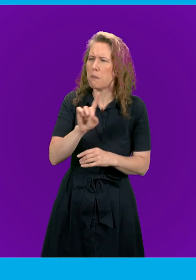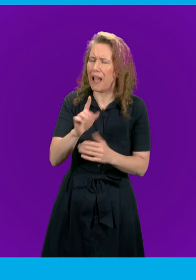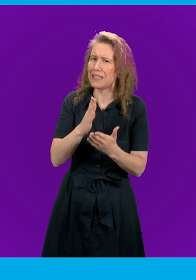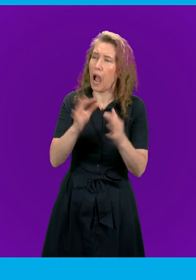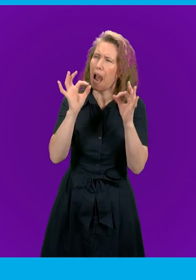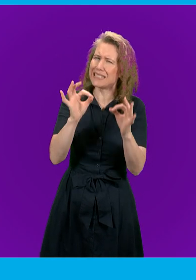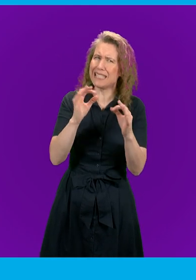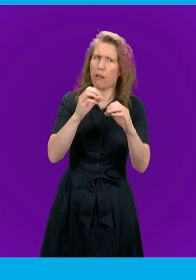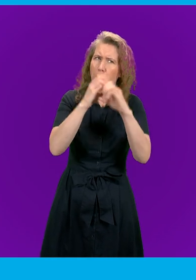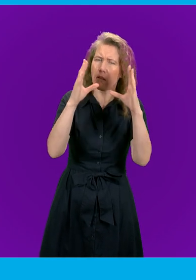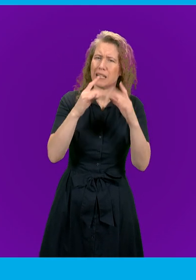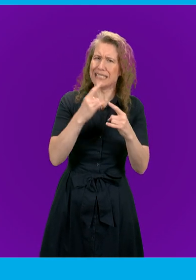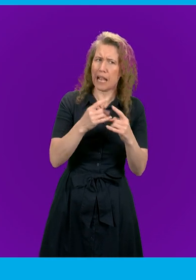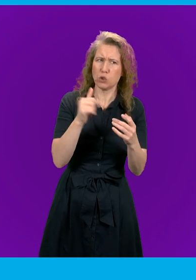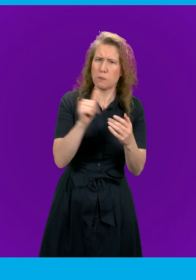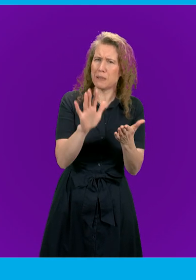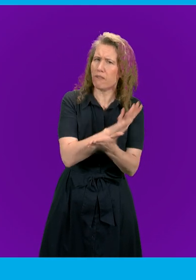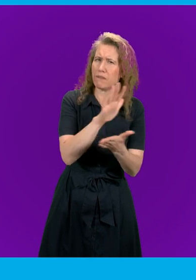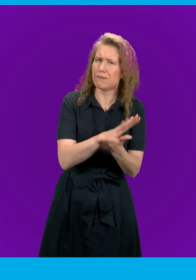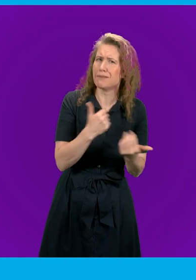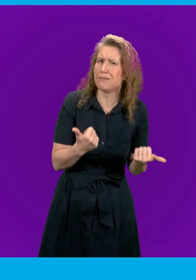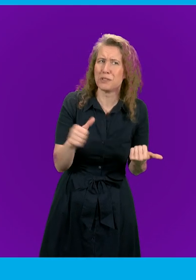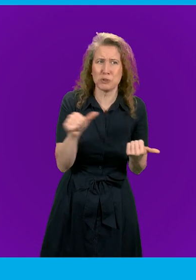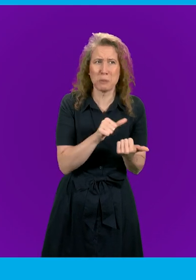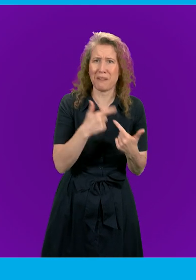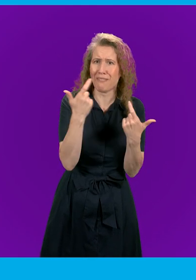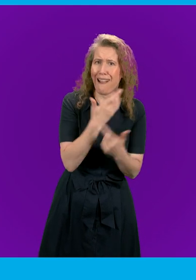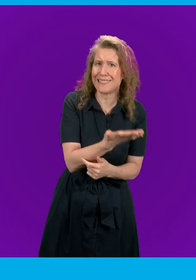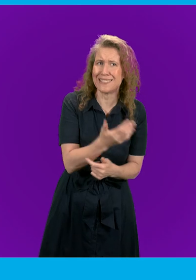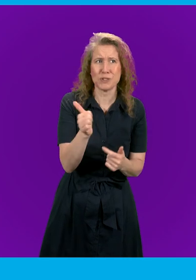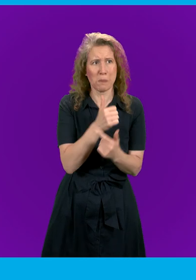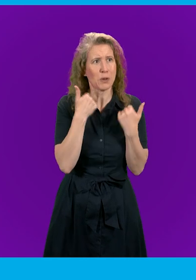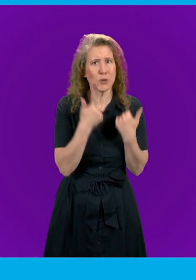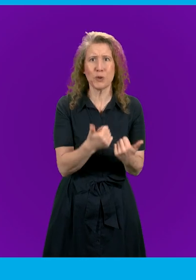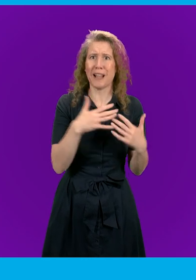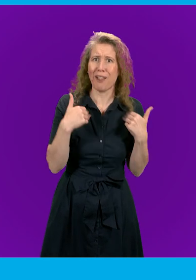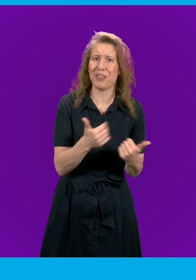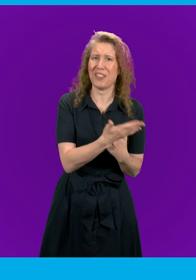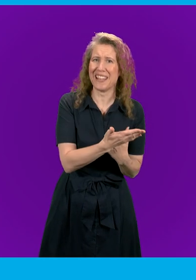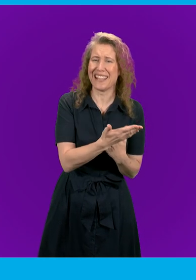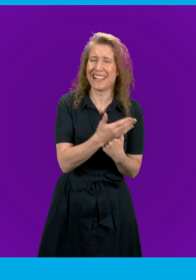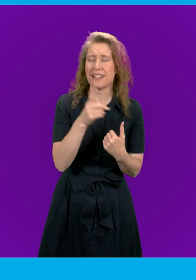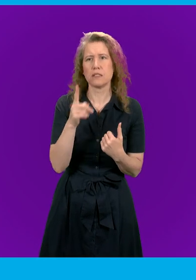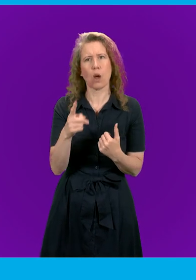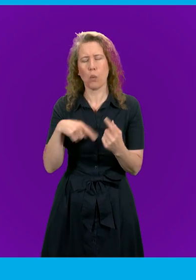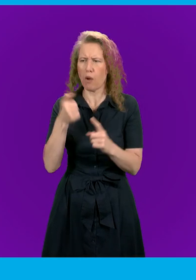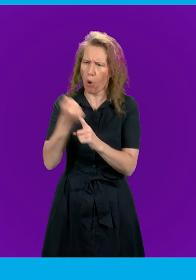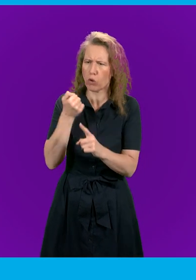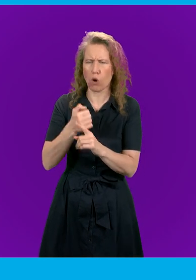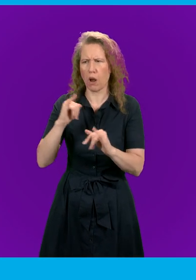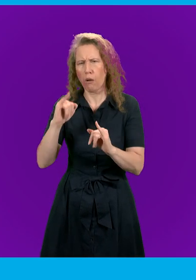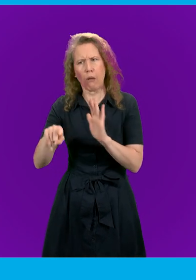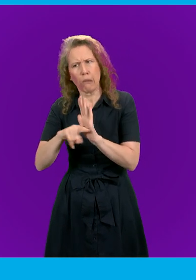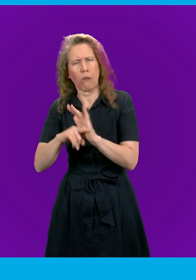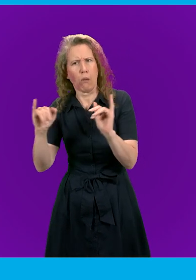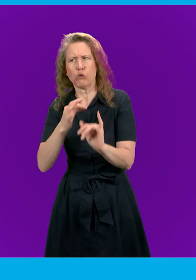is sex is something that is pleasurable and something that brings a lot of joy to people's lives. And so when we just hammer home